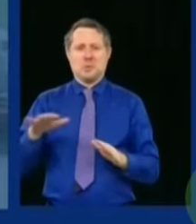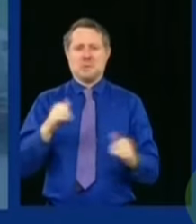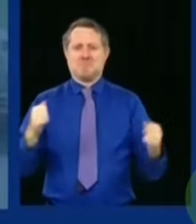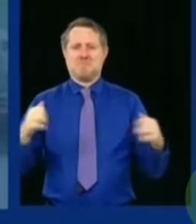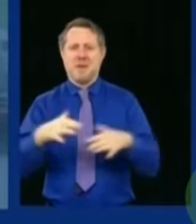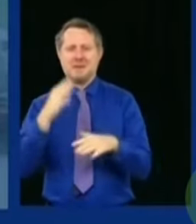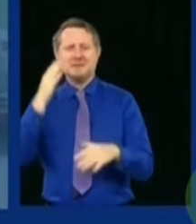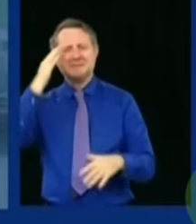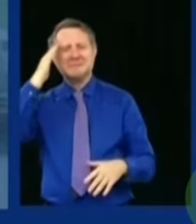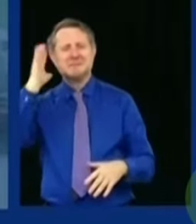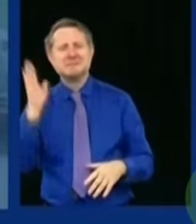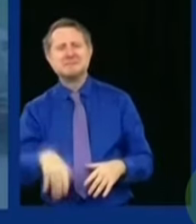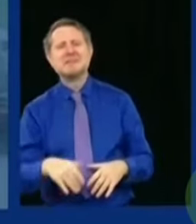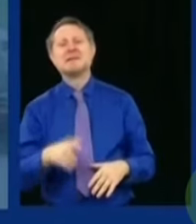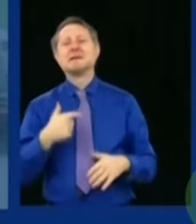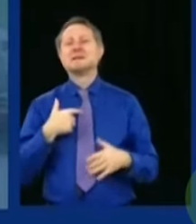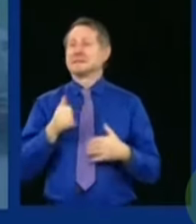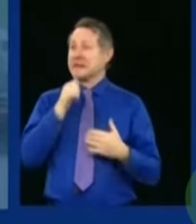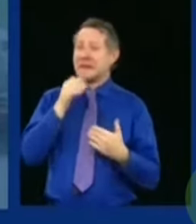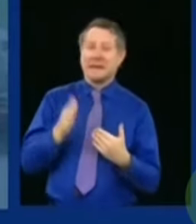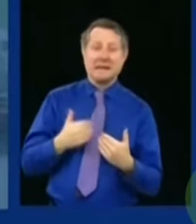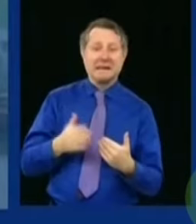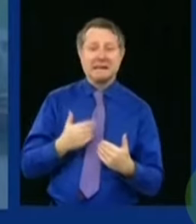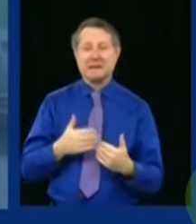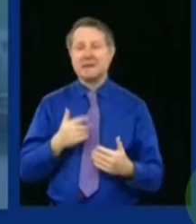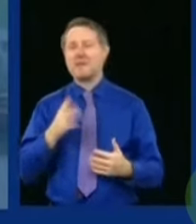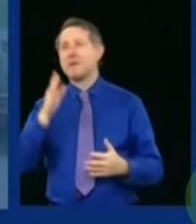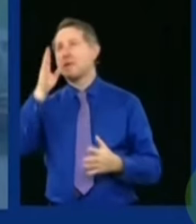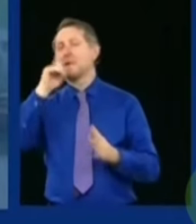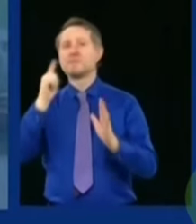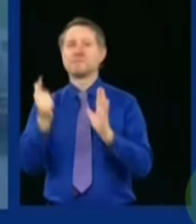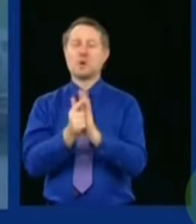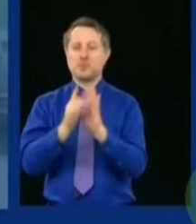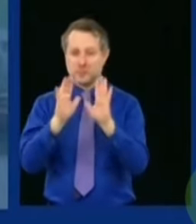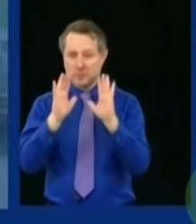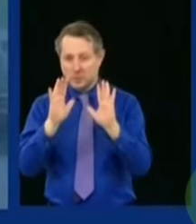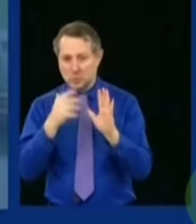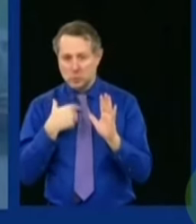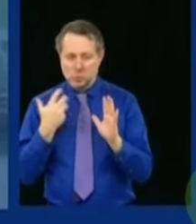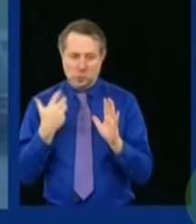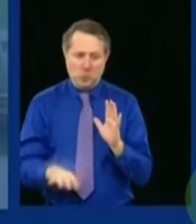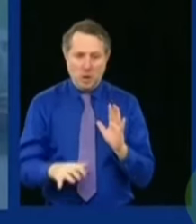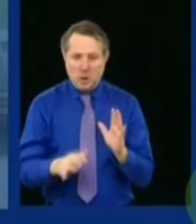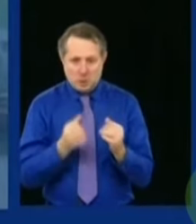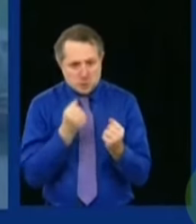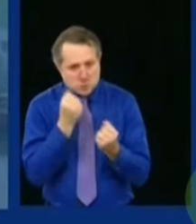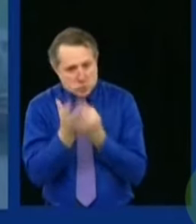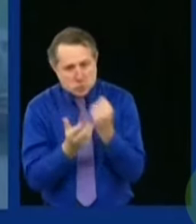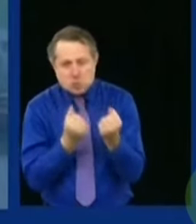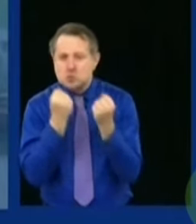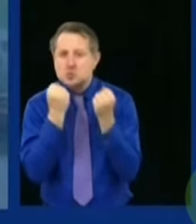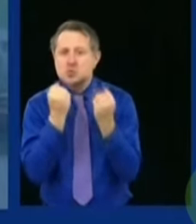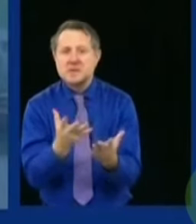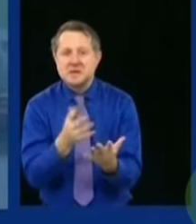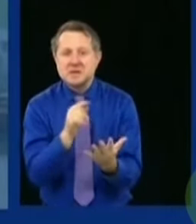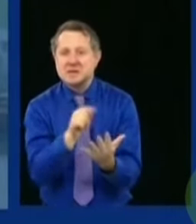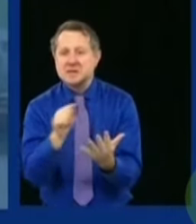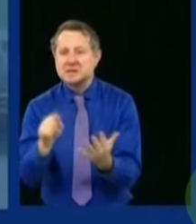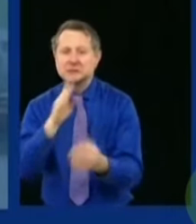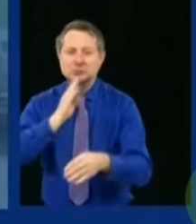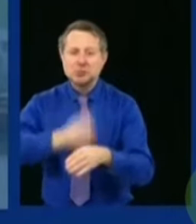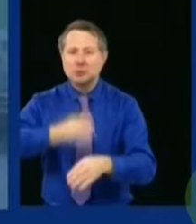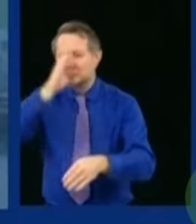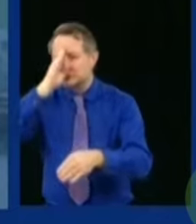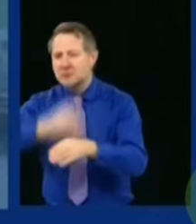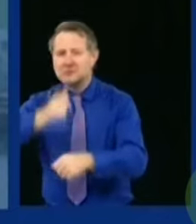forbid, you know, just God forbid. I've talked to too many families who have lost people. I've talked to too many